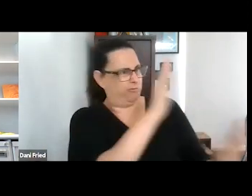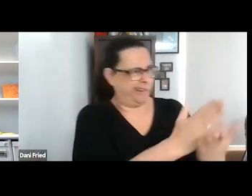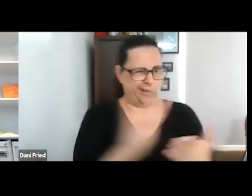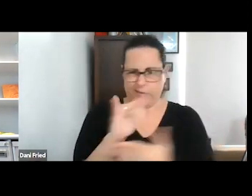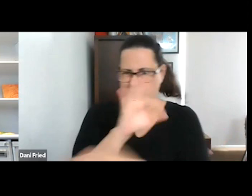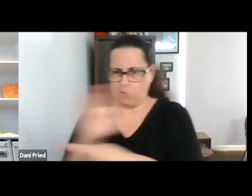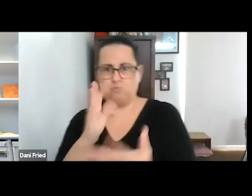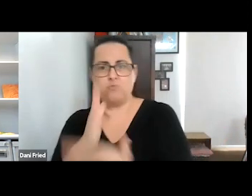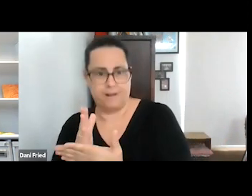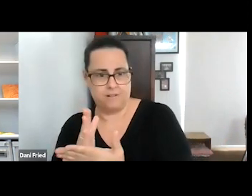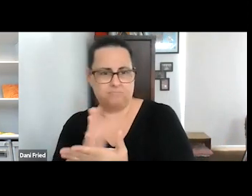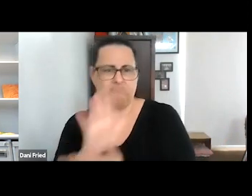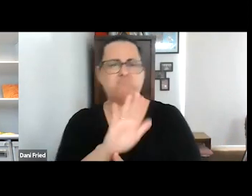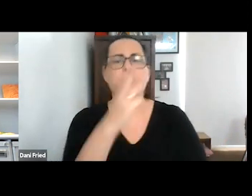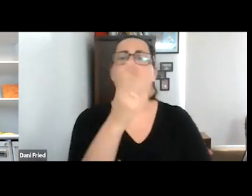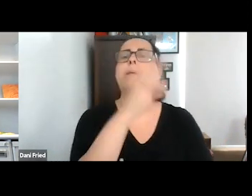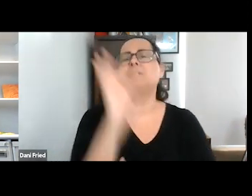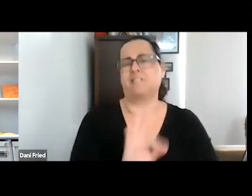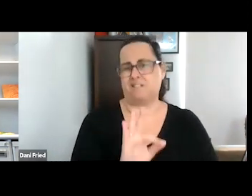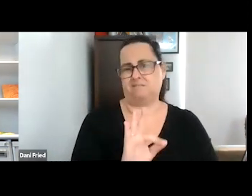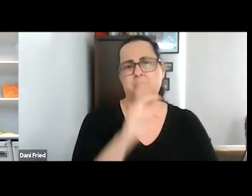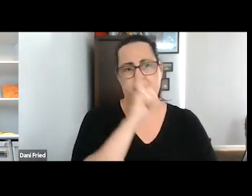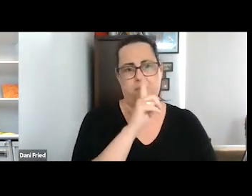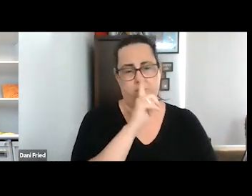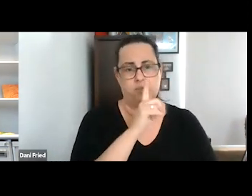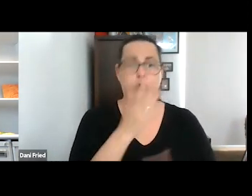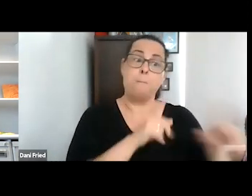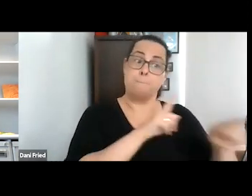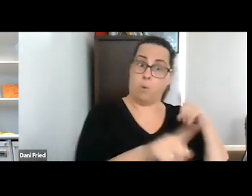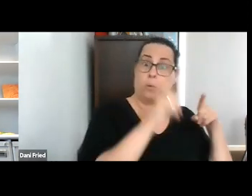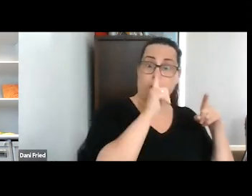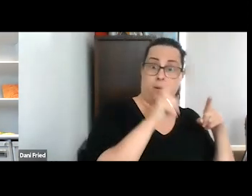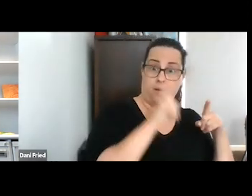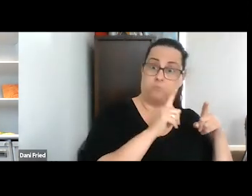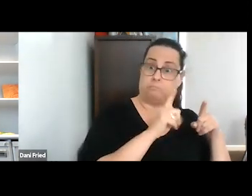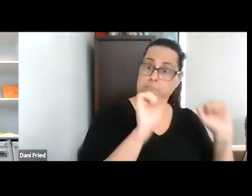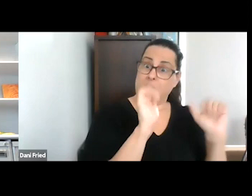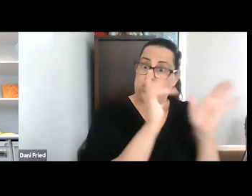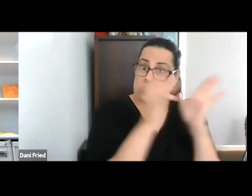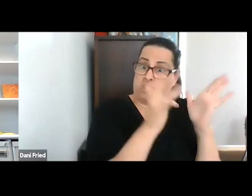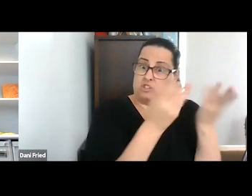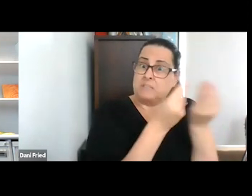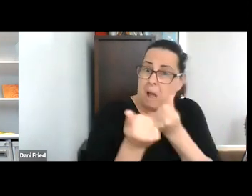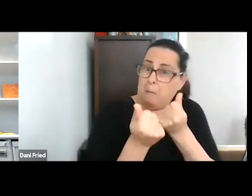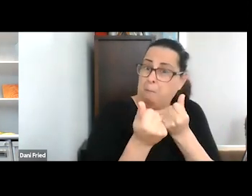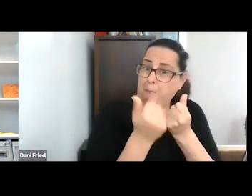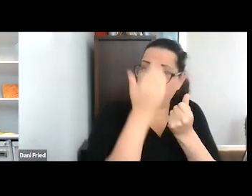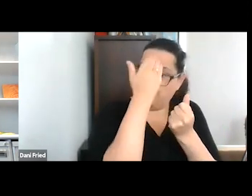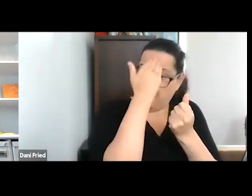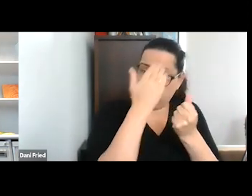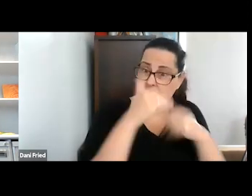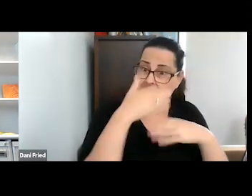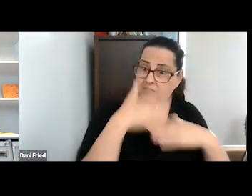we're talking about 3% of the population. So while the majority of the population have experienced some form of mental